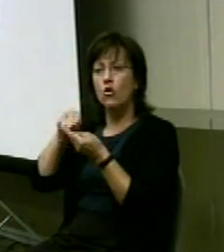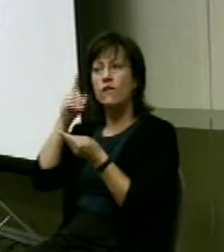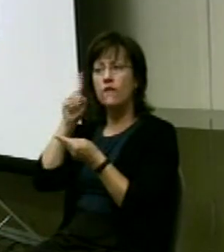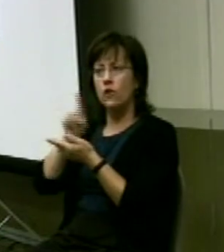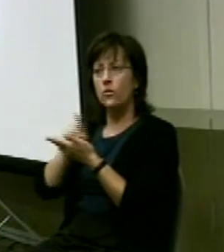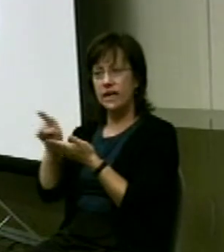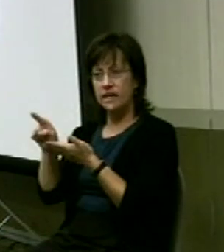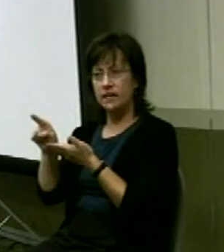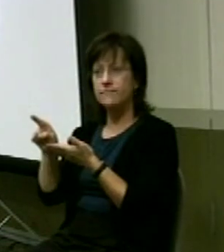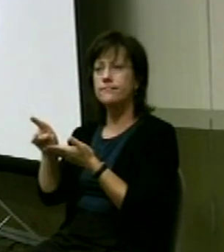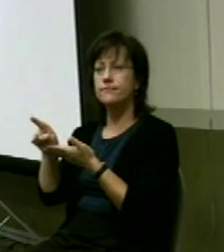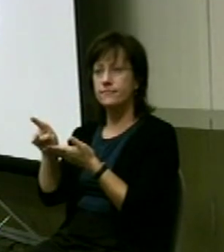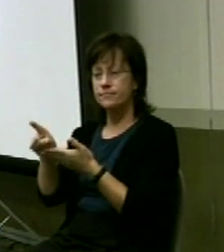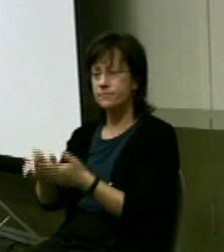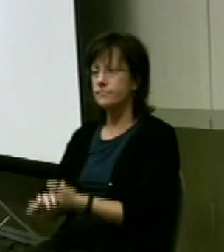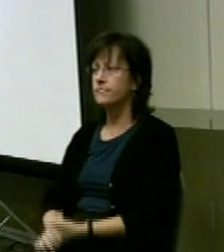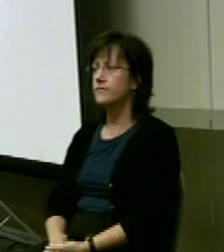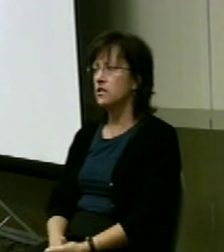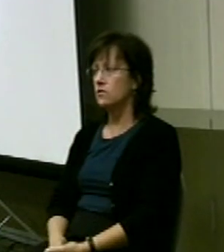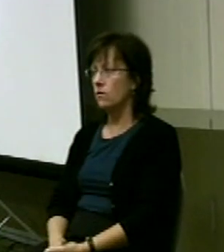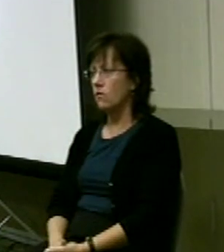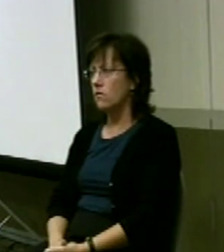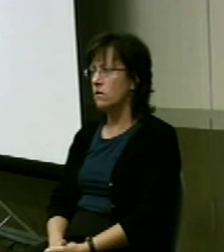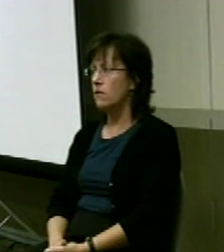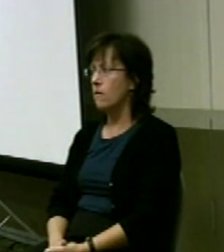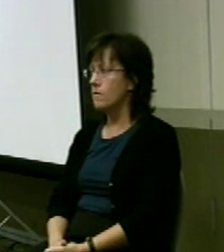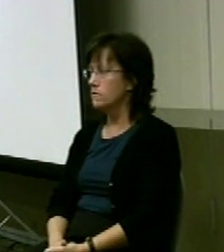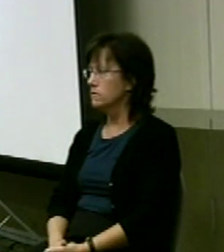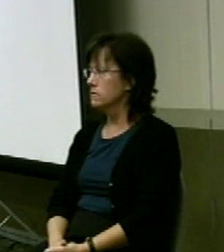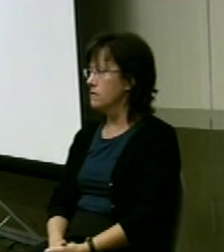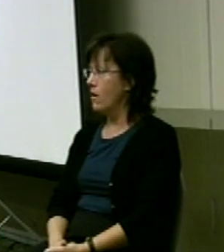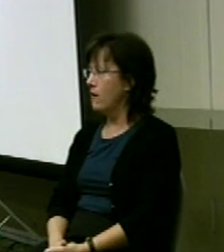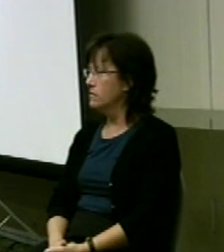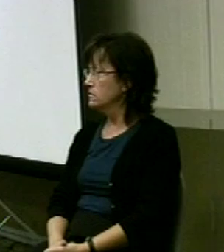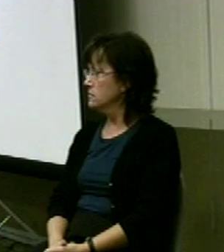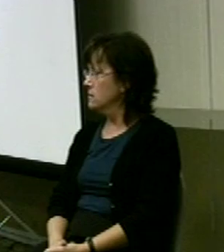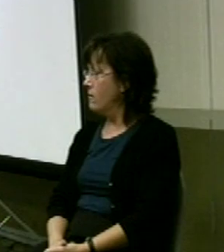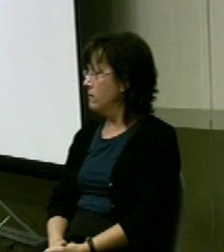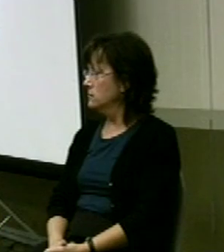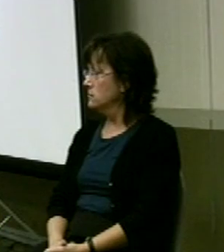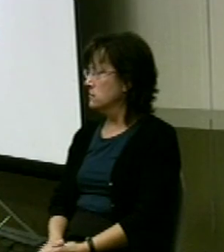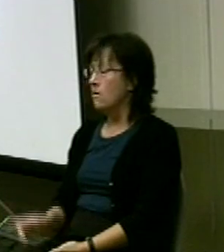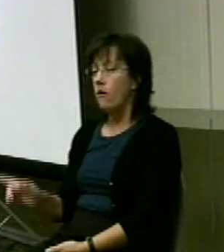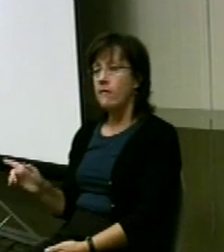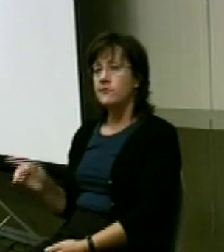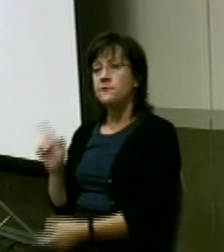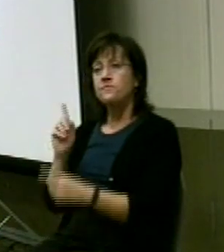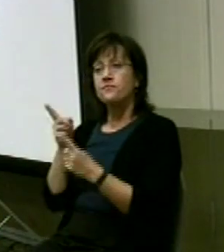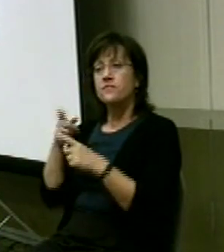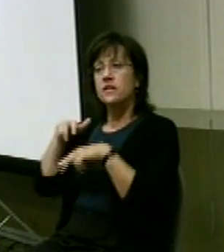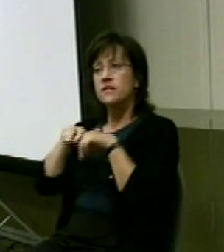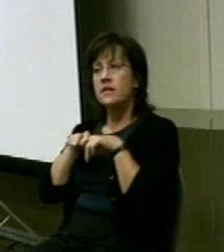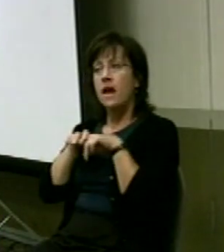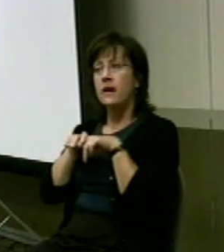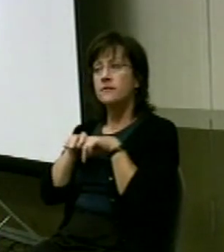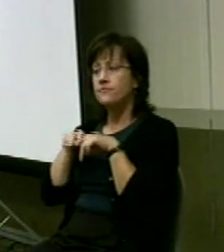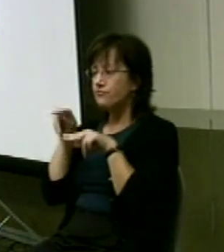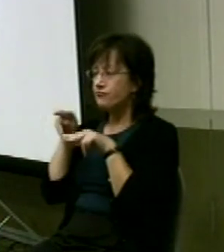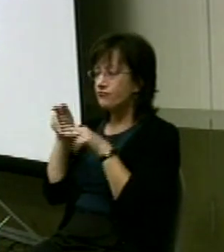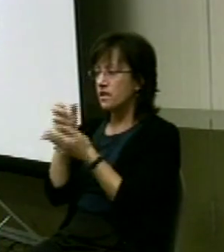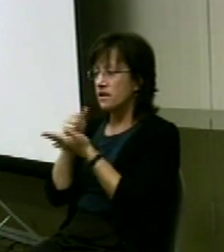Just totals. Just totals. So you sat and you collected data for a whole